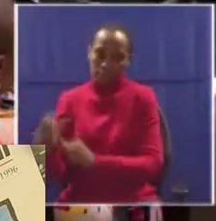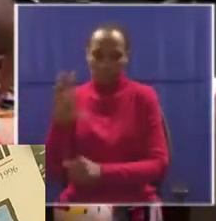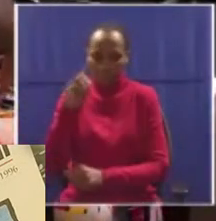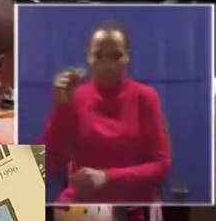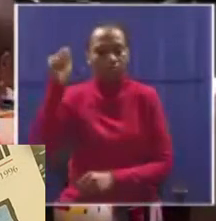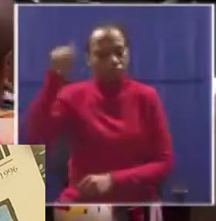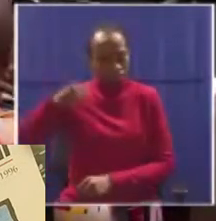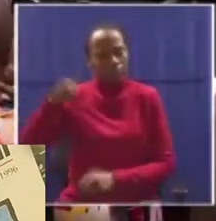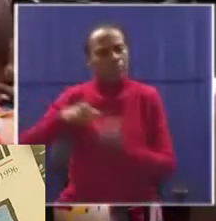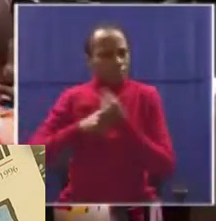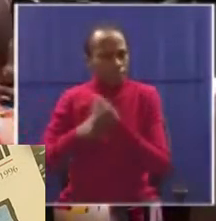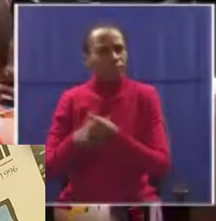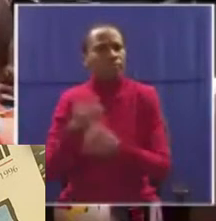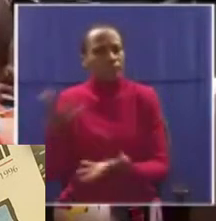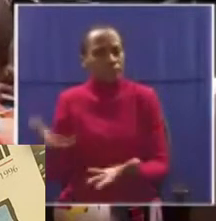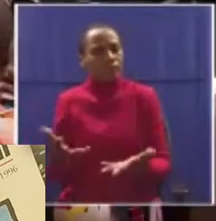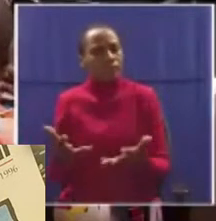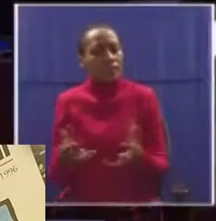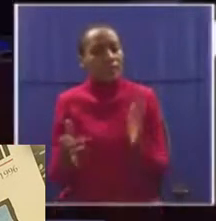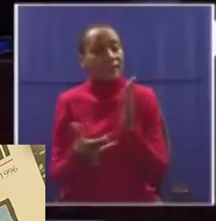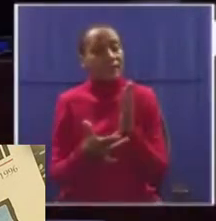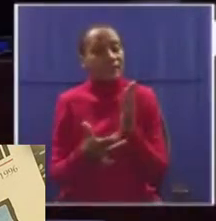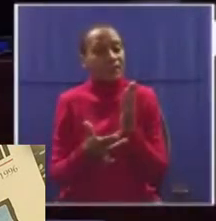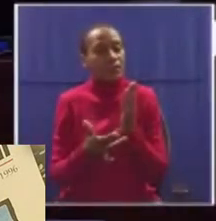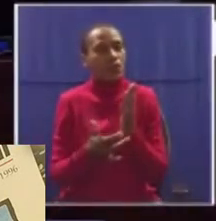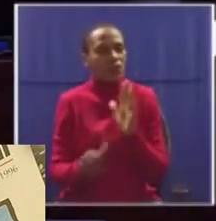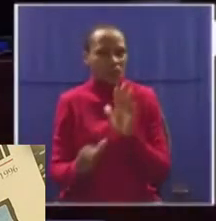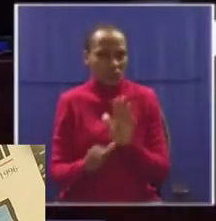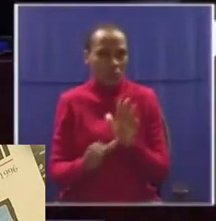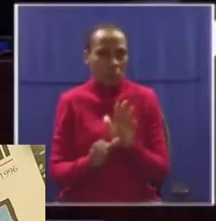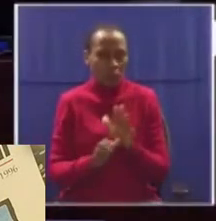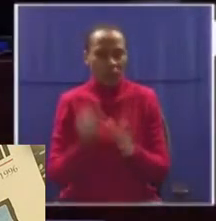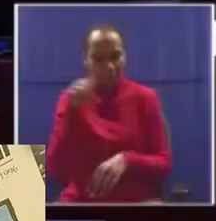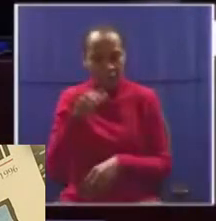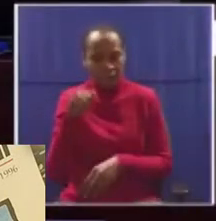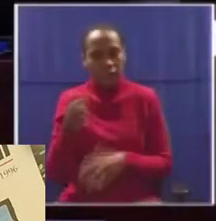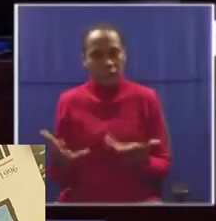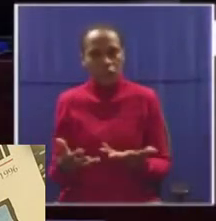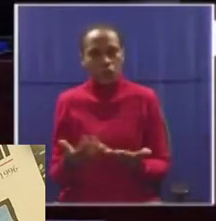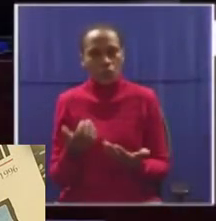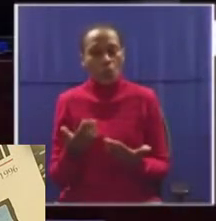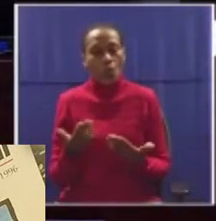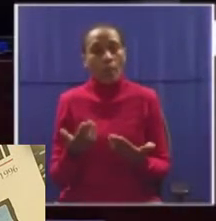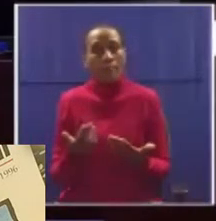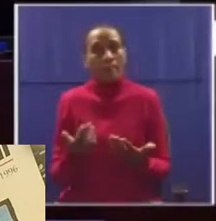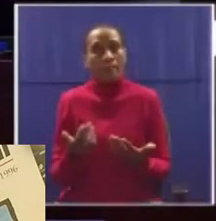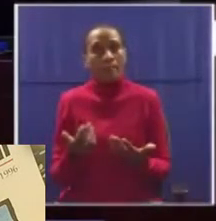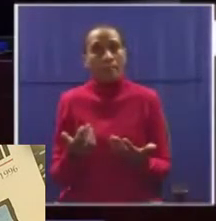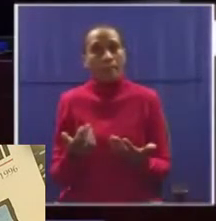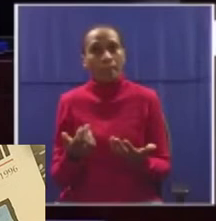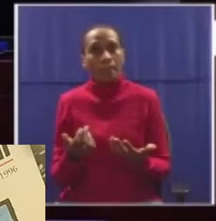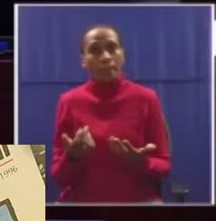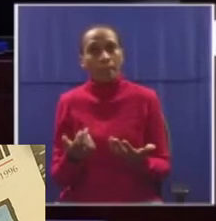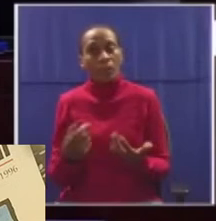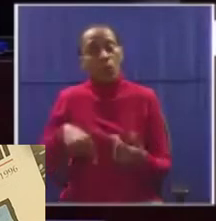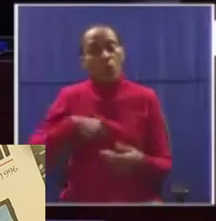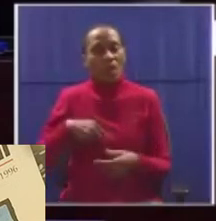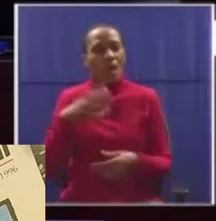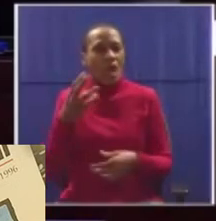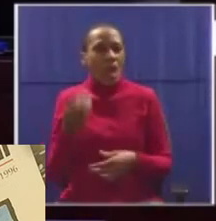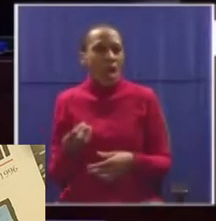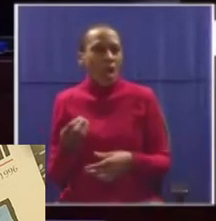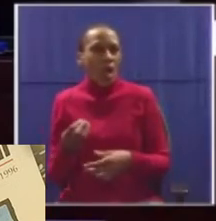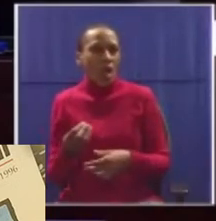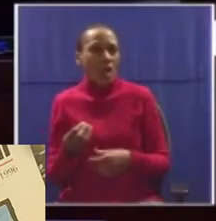agrees that this technology is needed and critical in the fight against organized crime we do ever